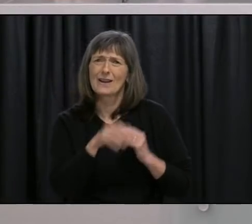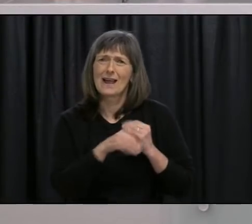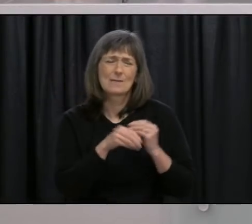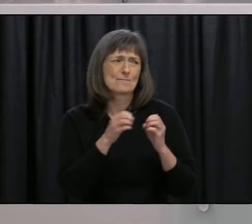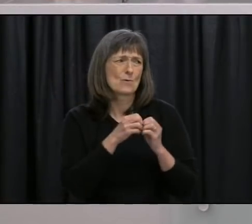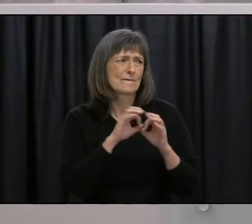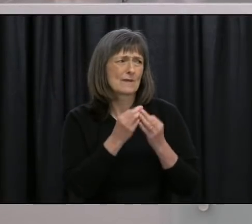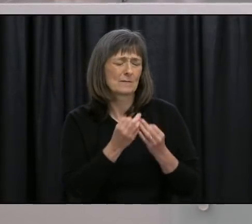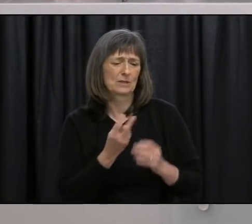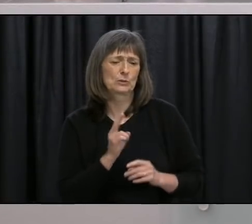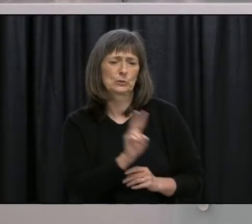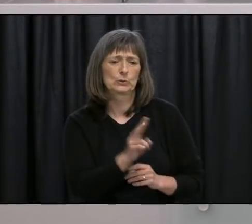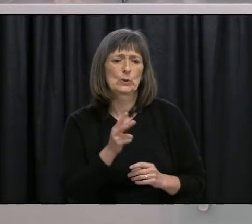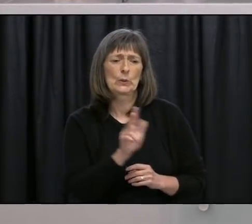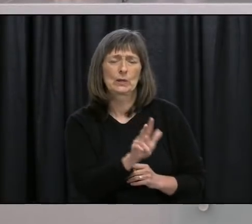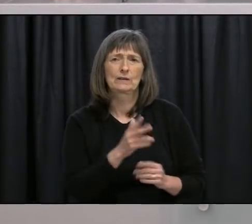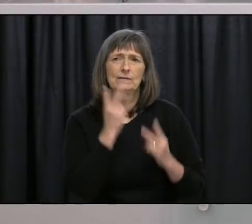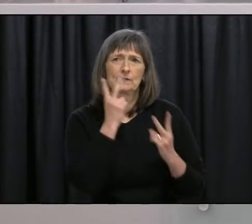further?